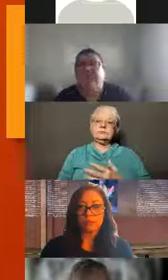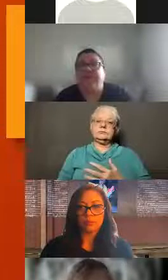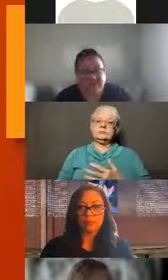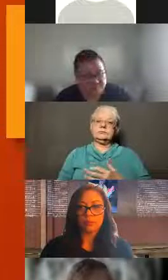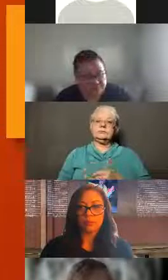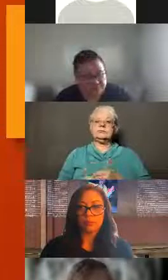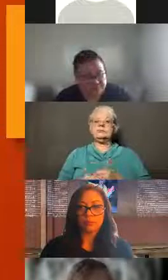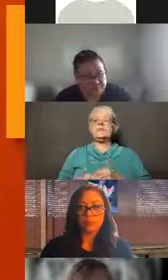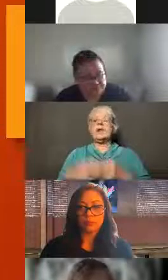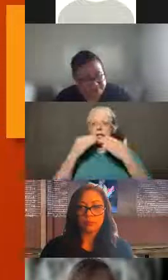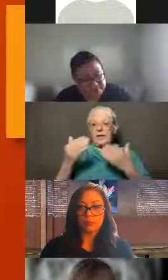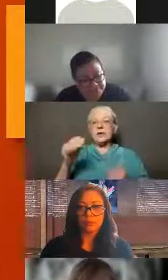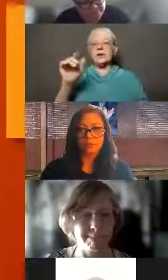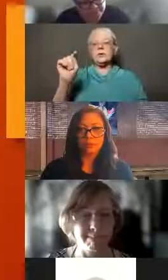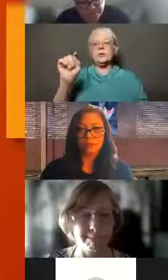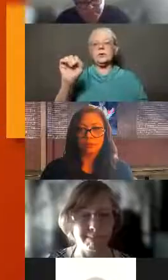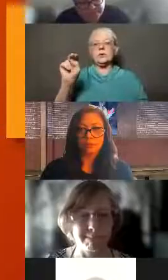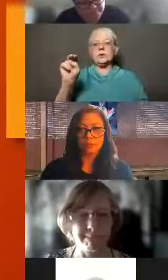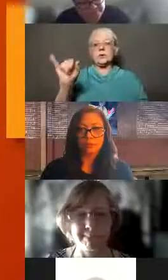Thank you, Tony.